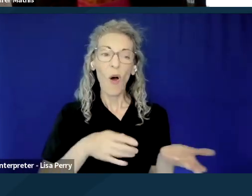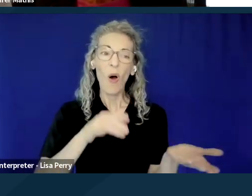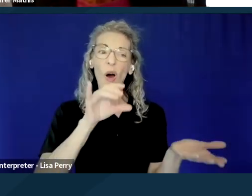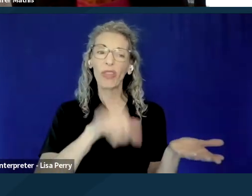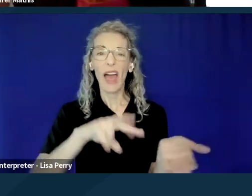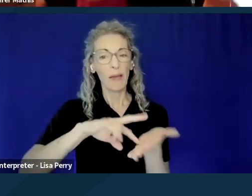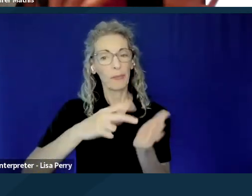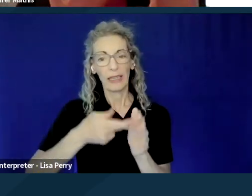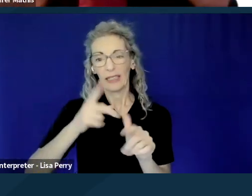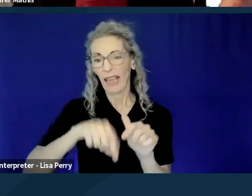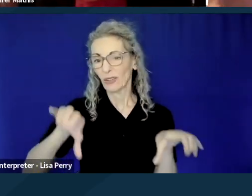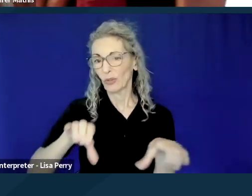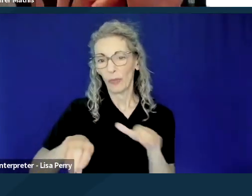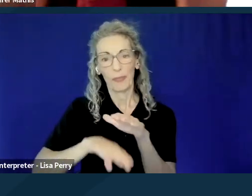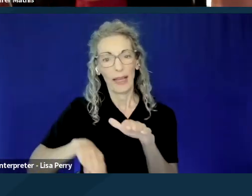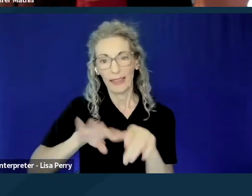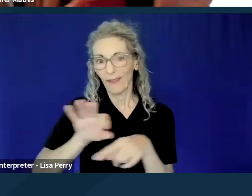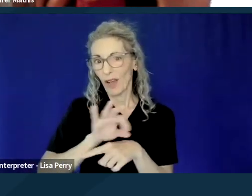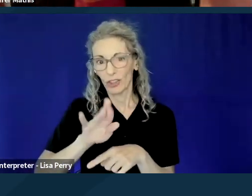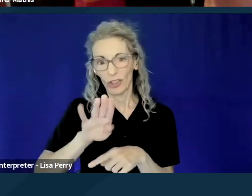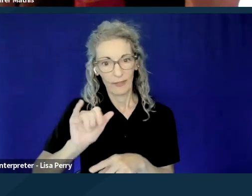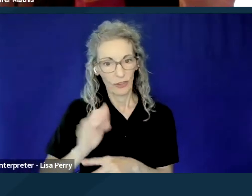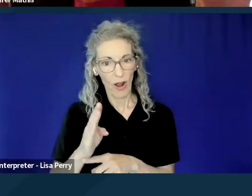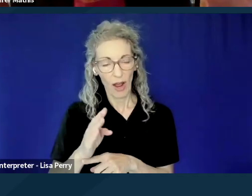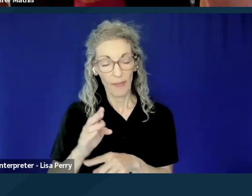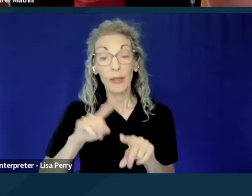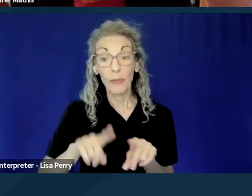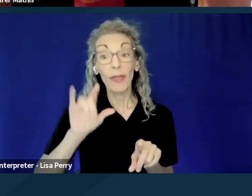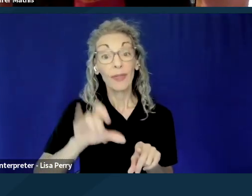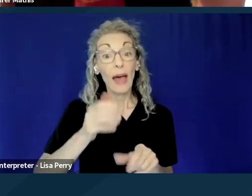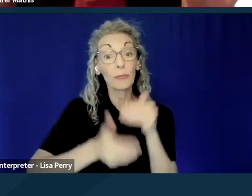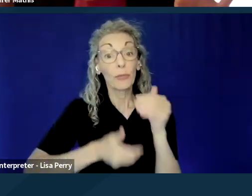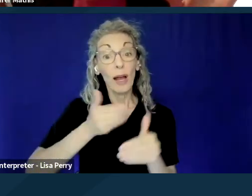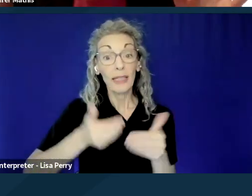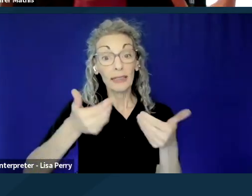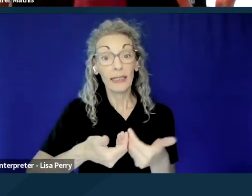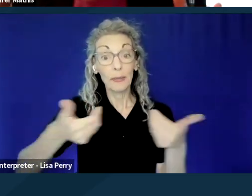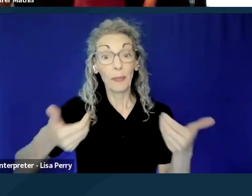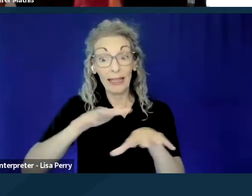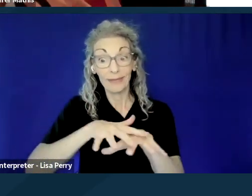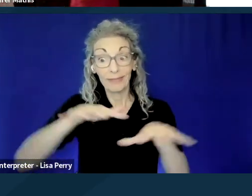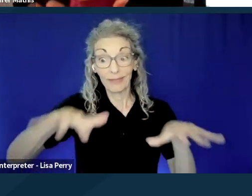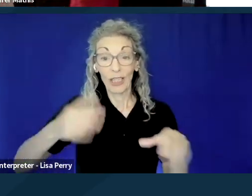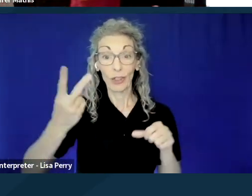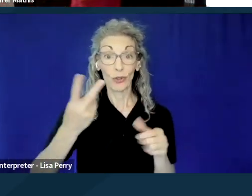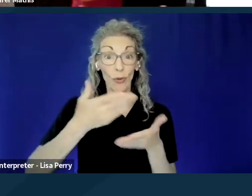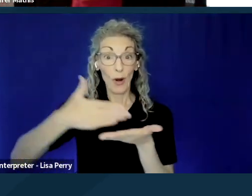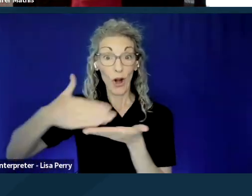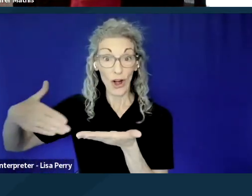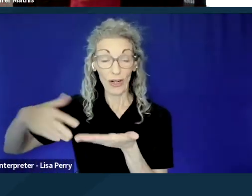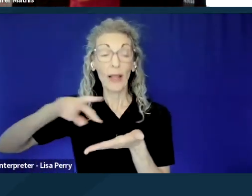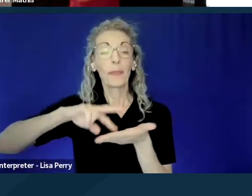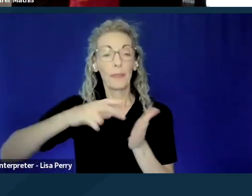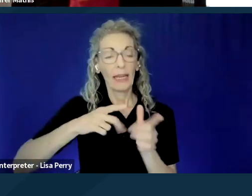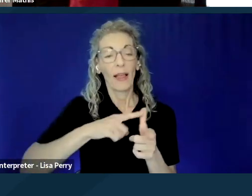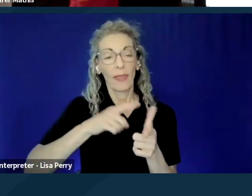essential functions of the job. But having that process split up into two parts enables people to then